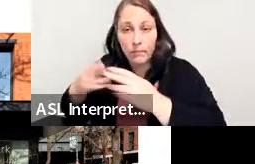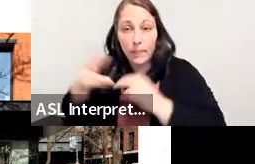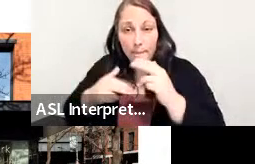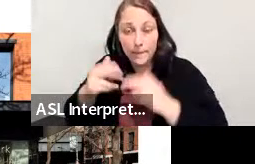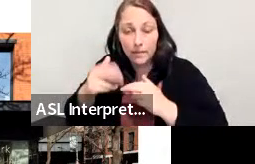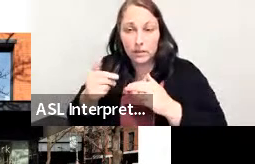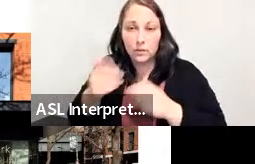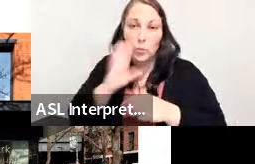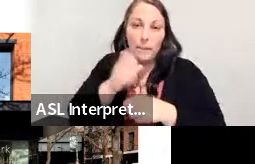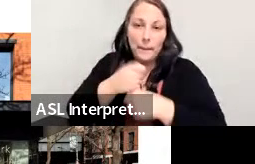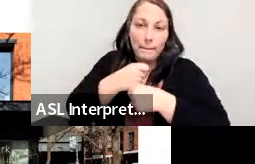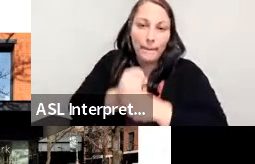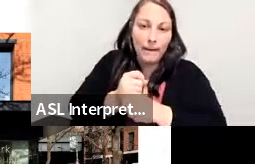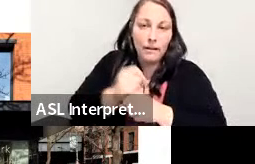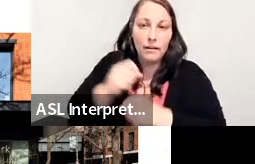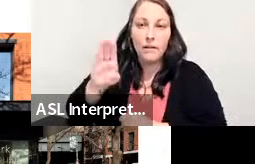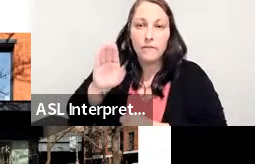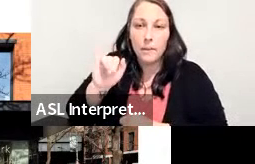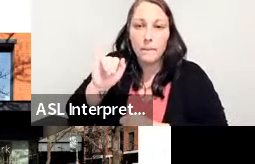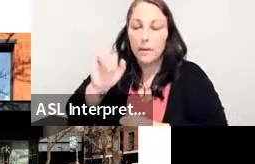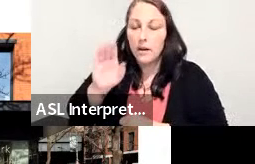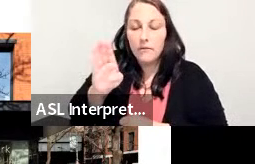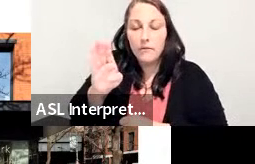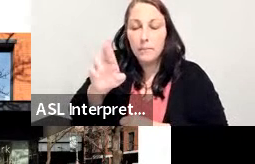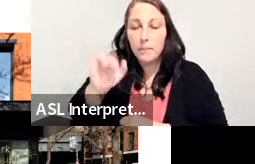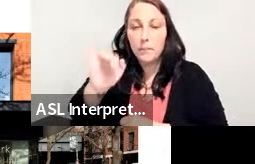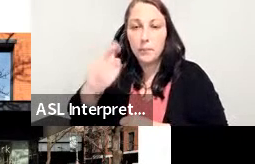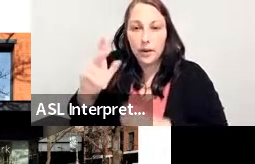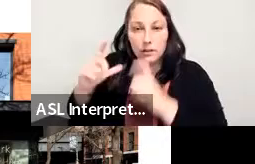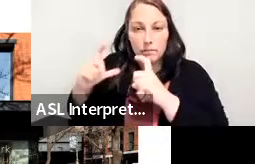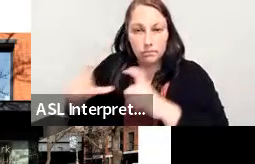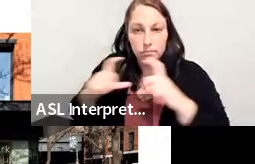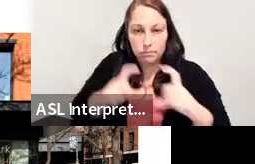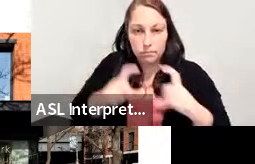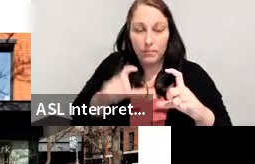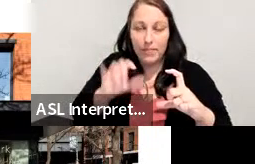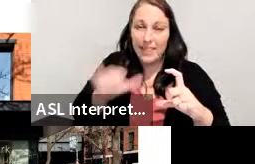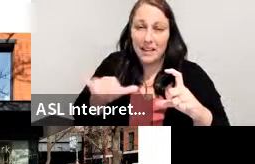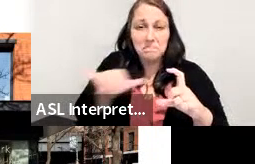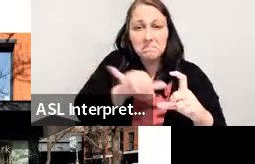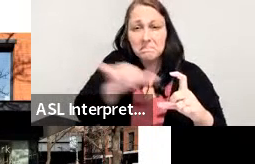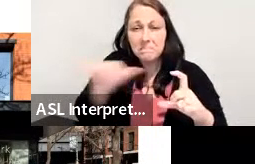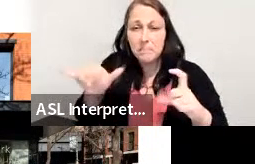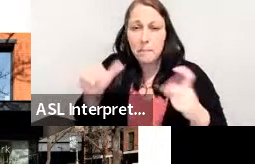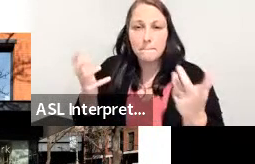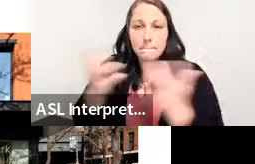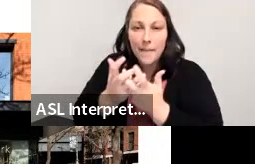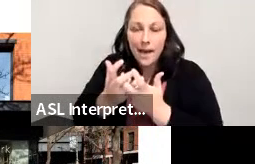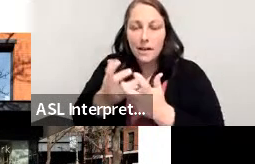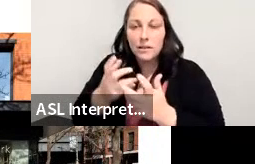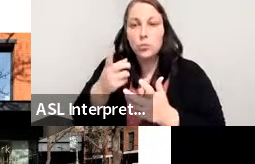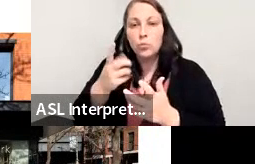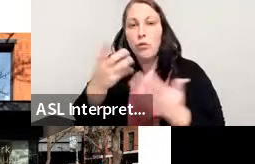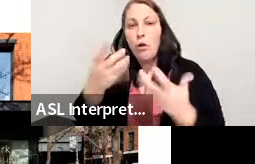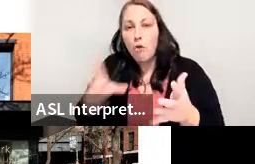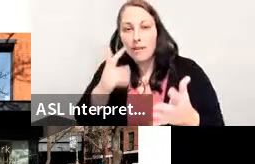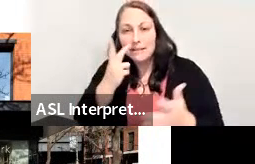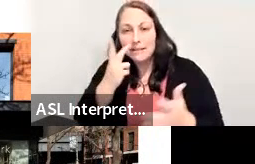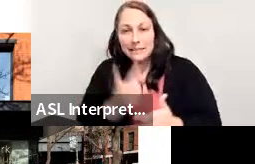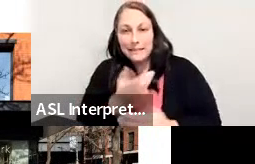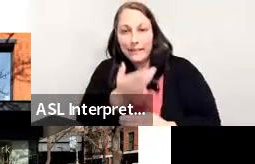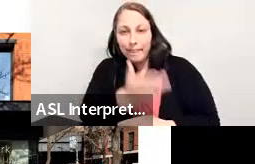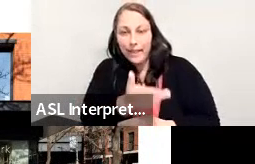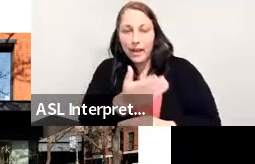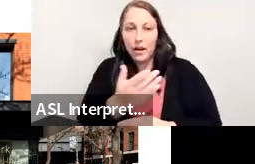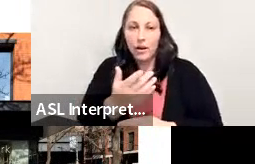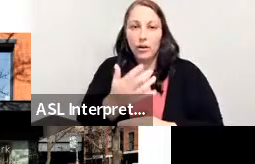with what we see in this sort of post-industrial neighborhood and also on the campus. We think it's a material